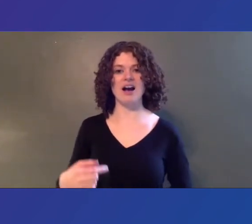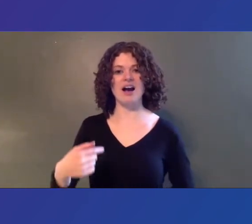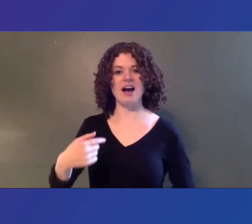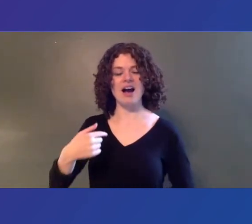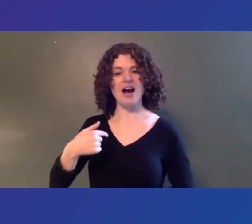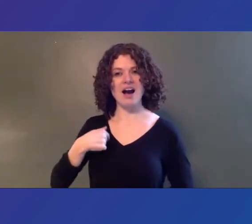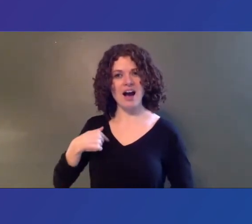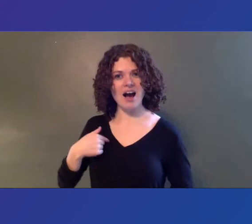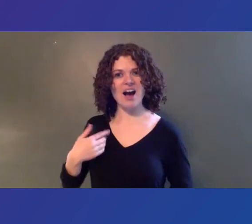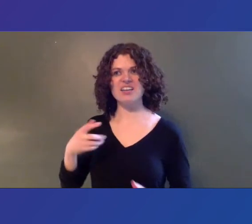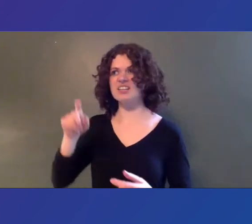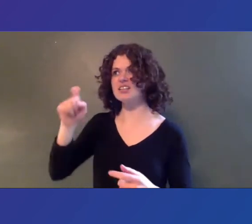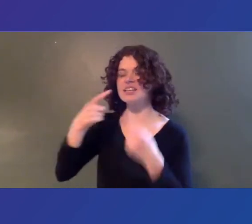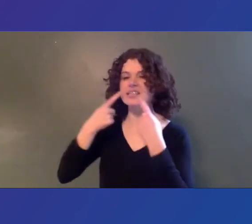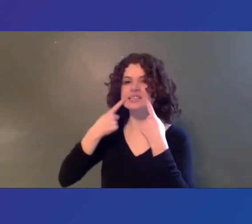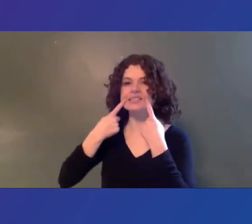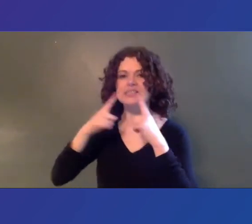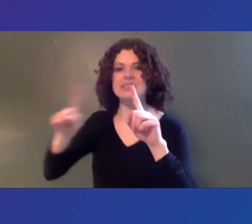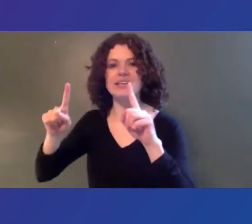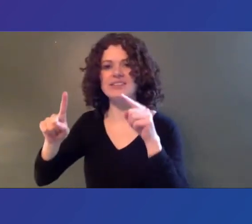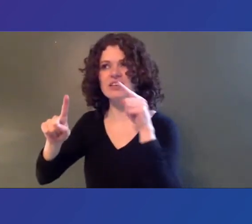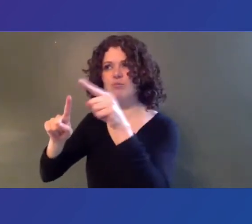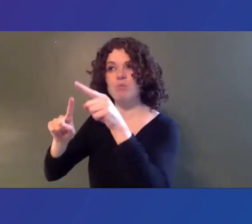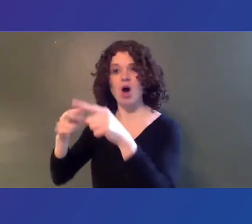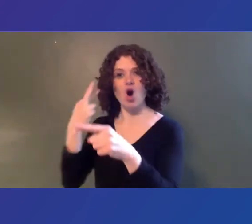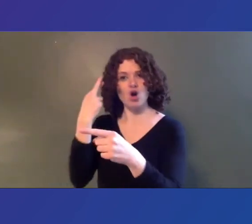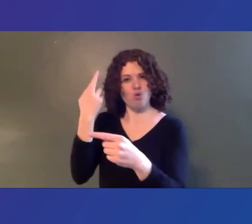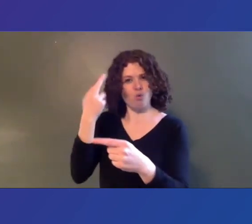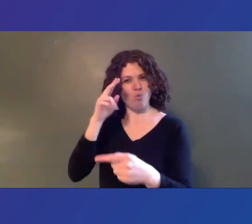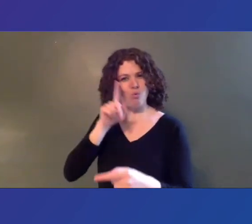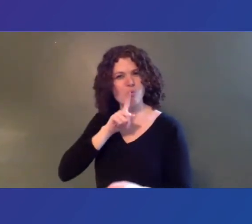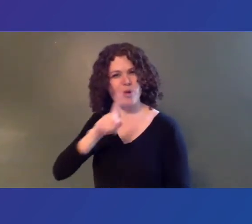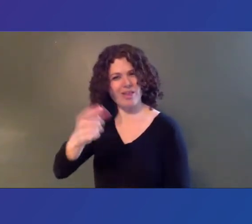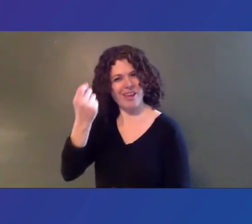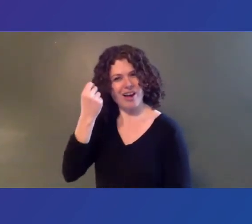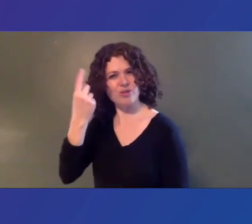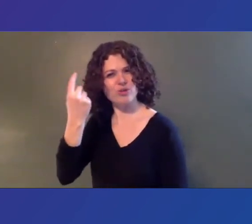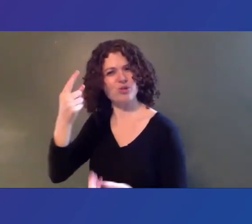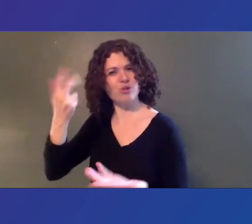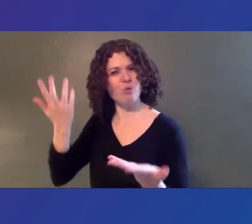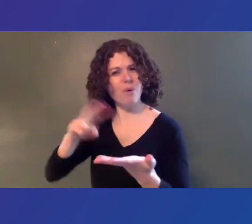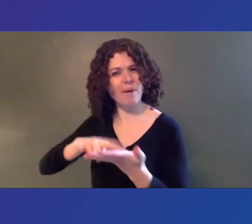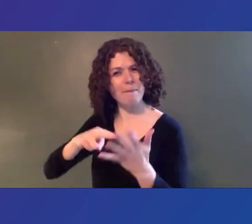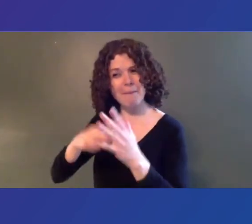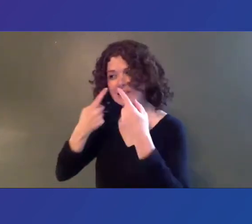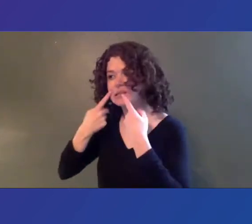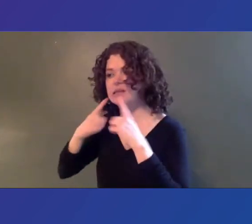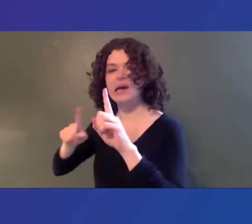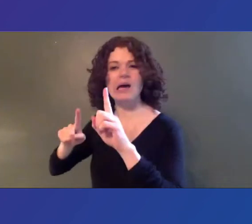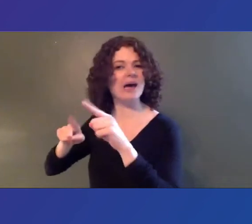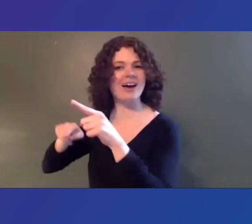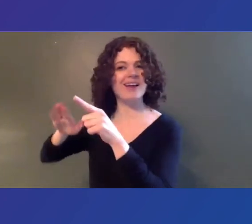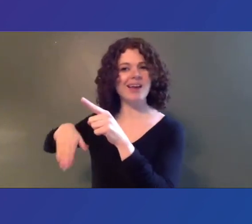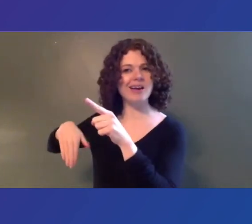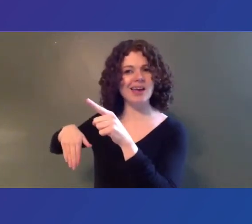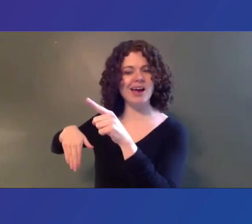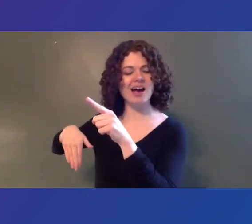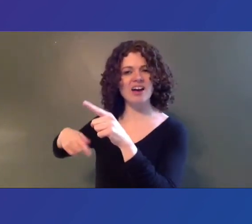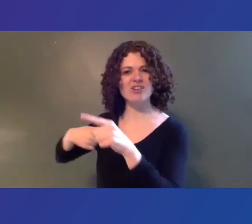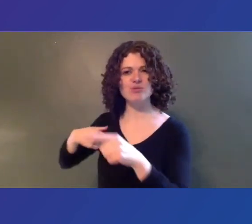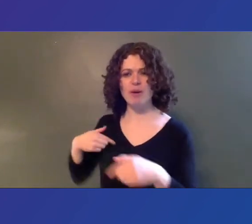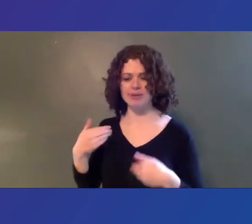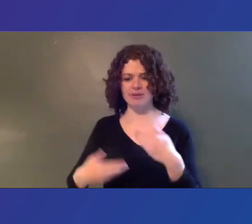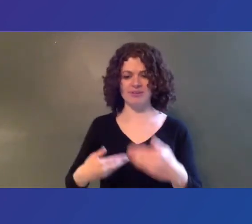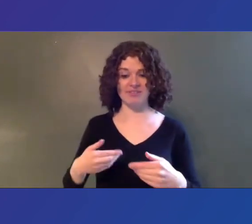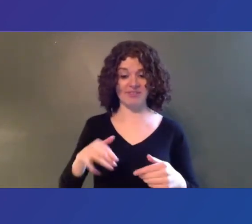thing. Yeah. And on the one hand, it sort of looked like everything I did was a success, but that's because